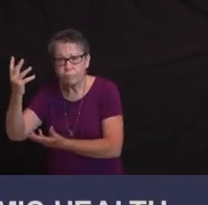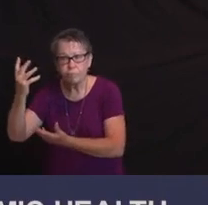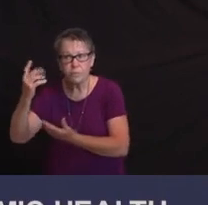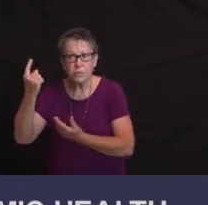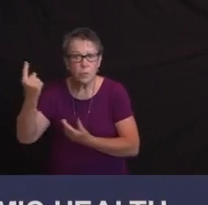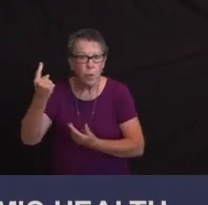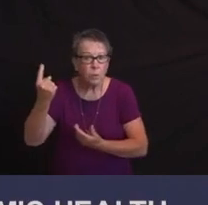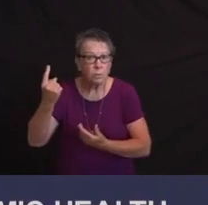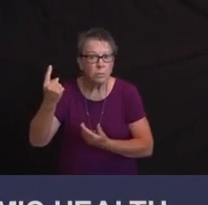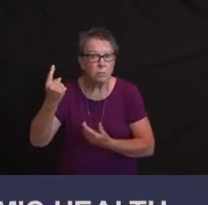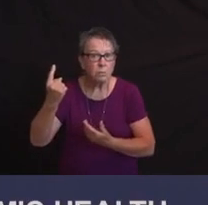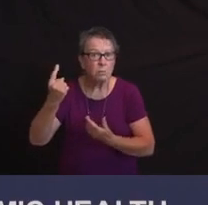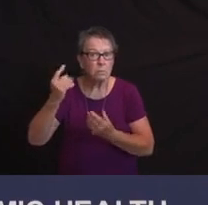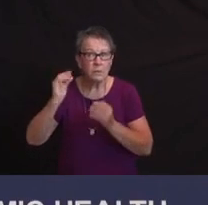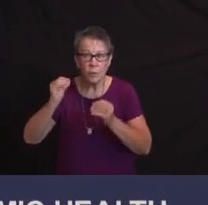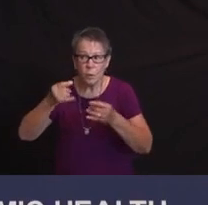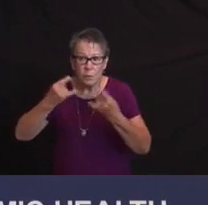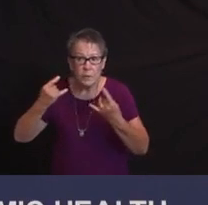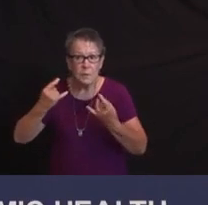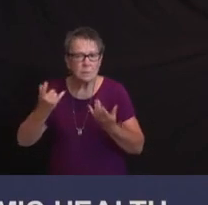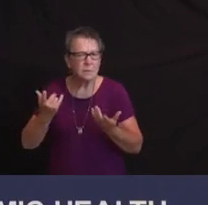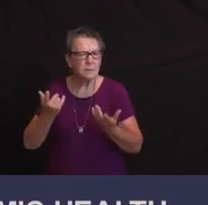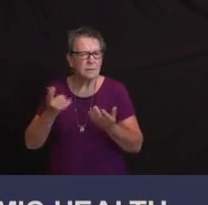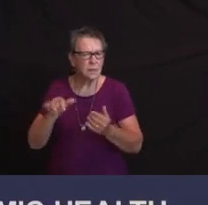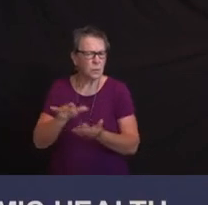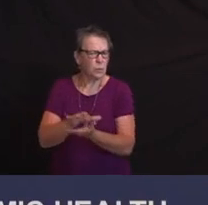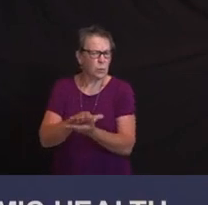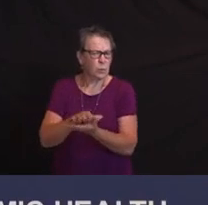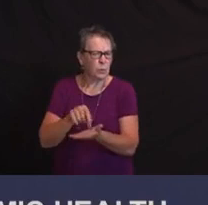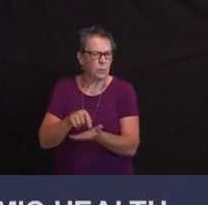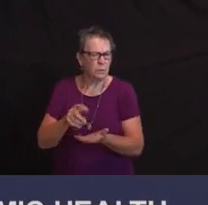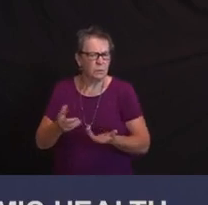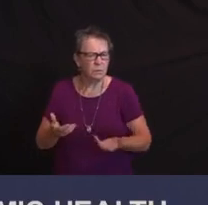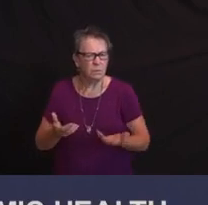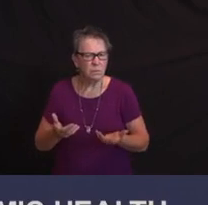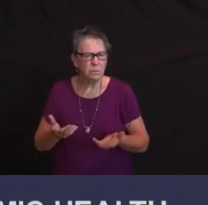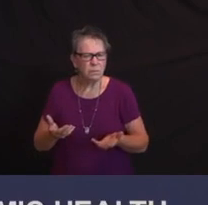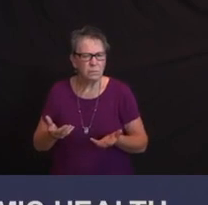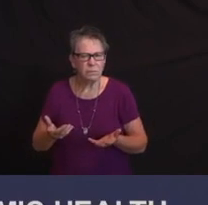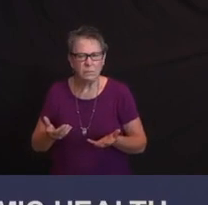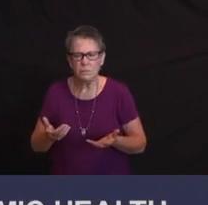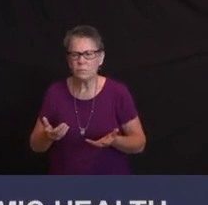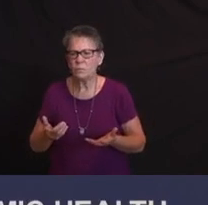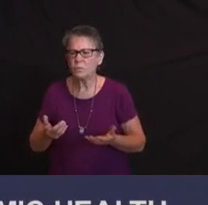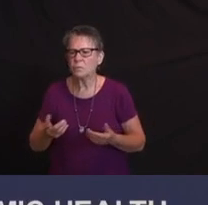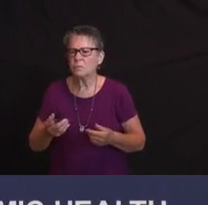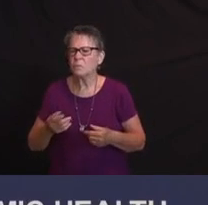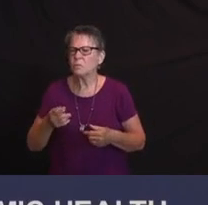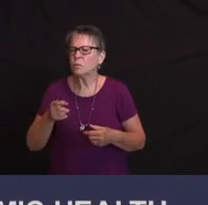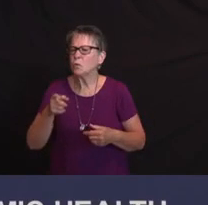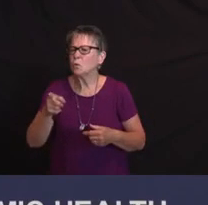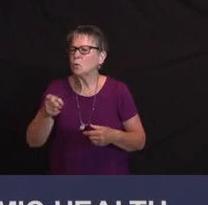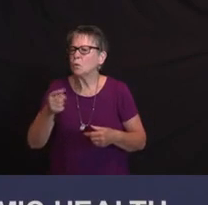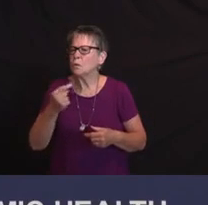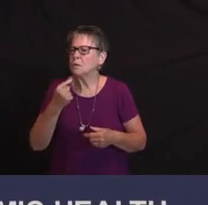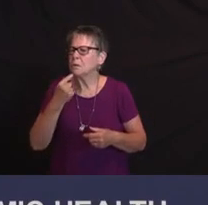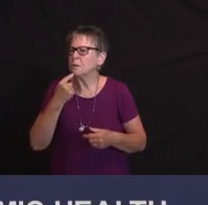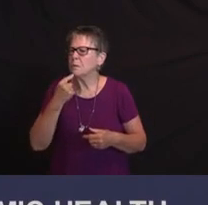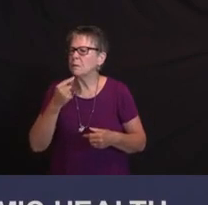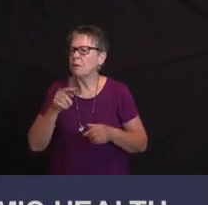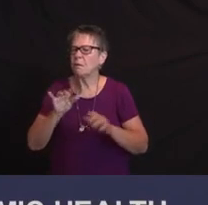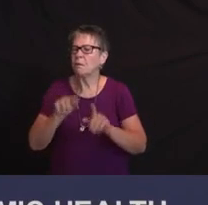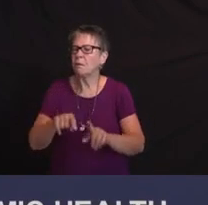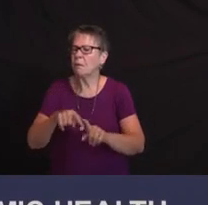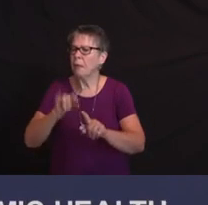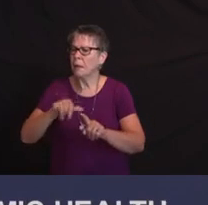not wearing a mask, any circumstance. And for you, Governor, you just said that you're not getting political, but you say your political opponents want to